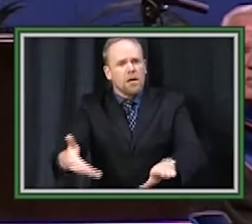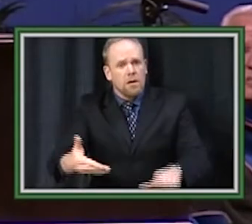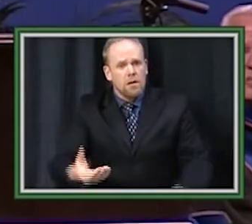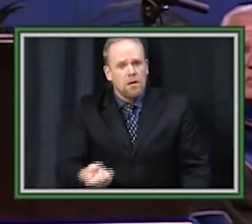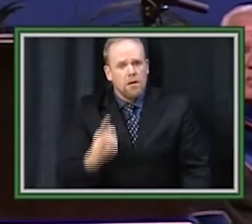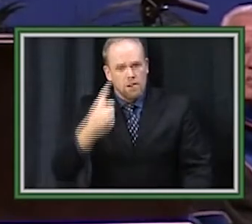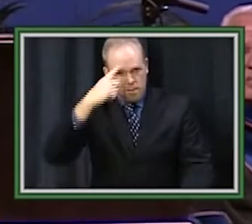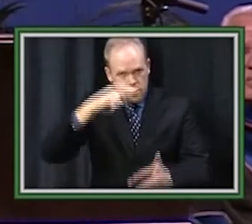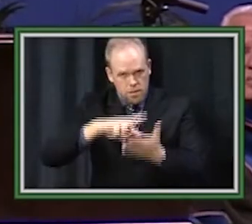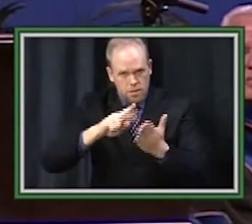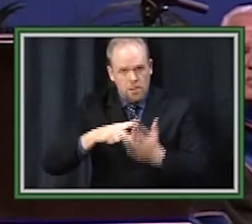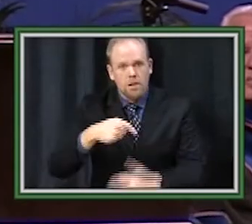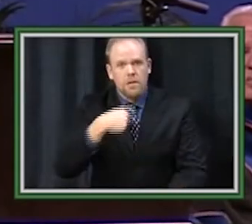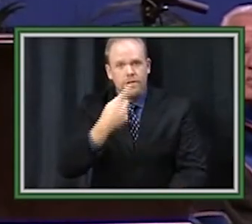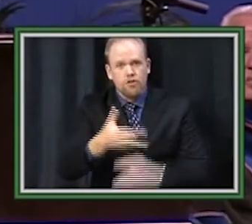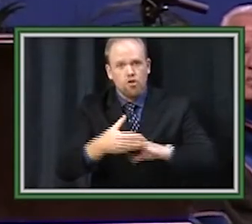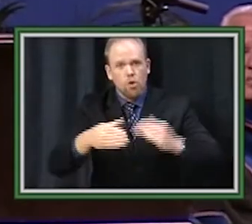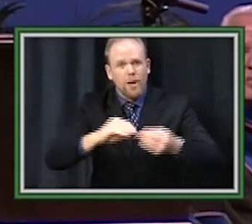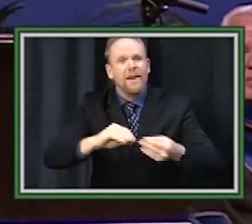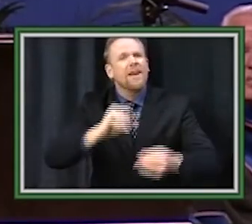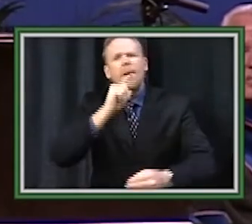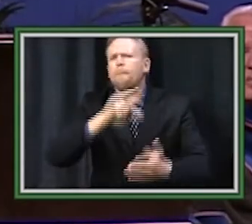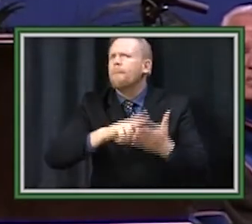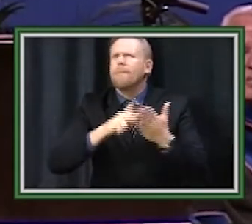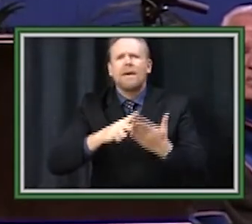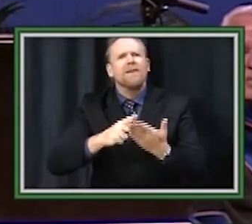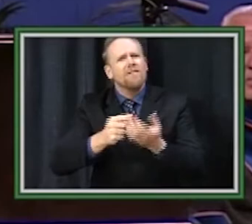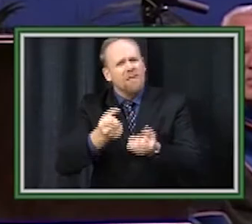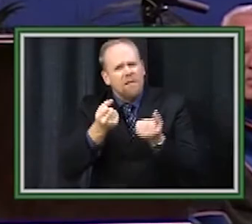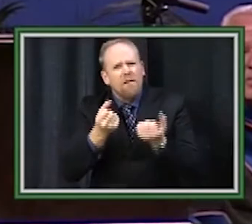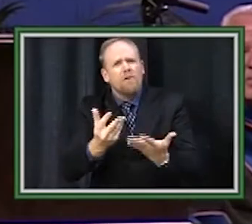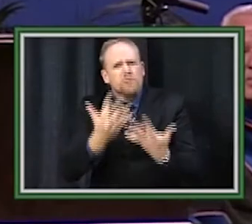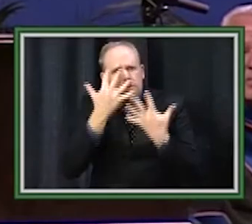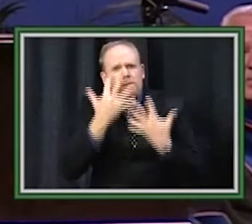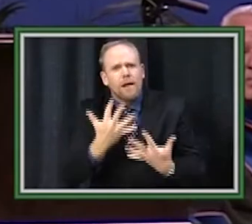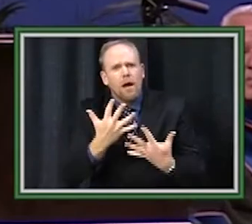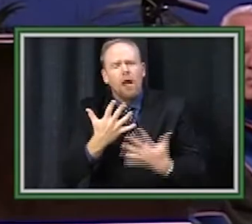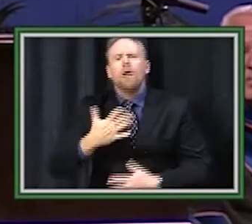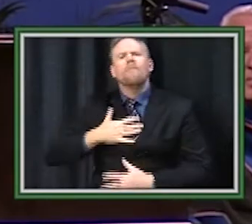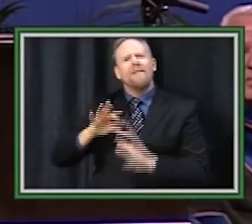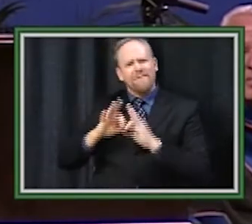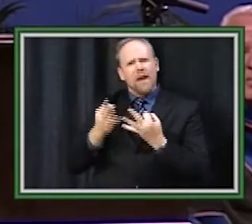story is not to sadden any of you. My family has known enough sadness.